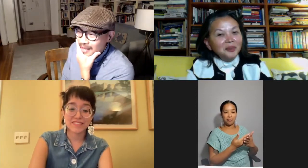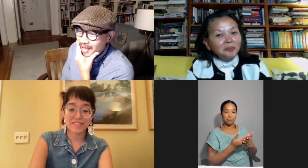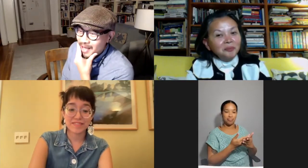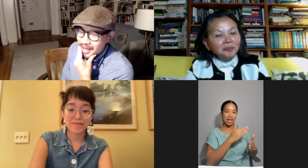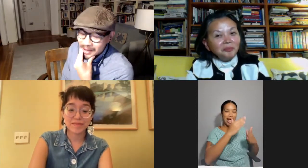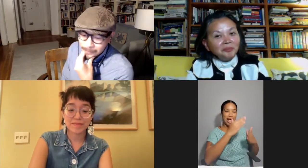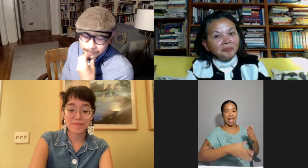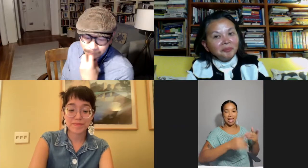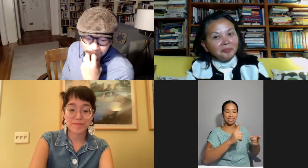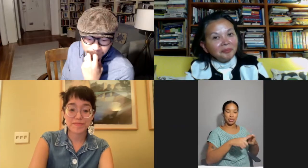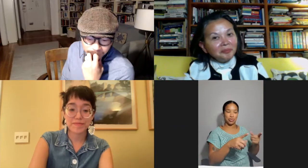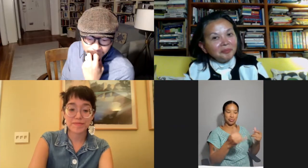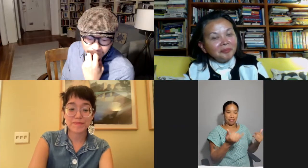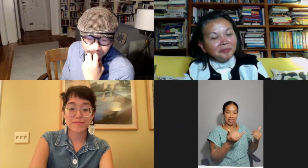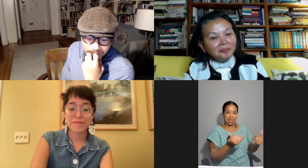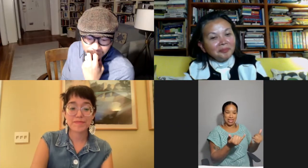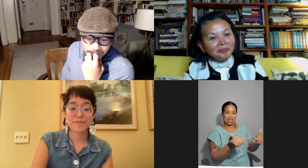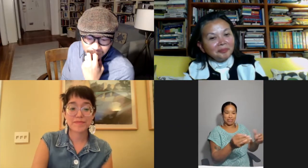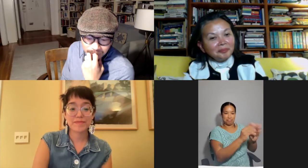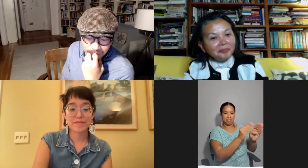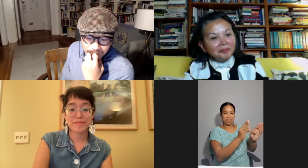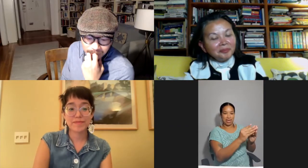Hope.